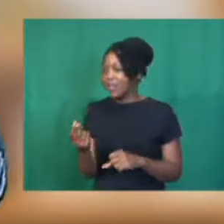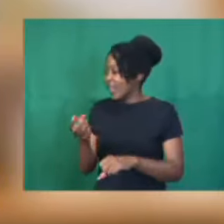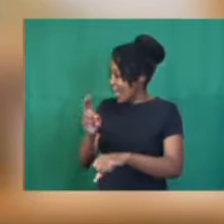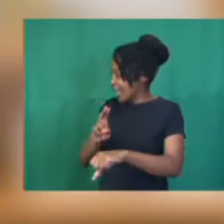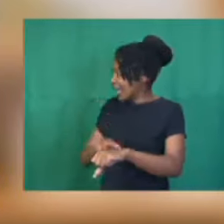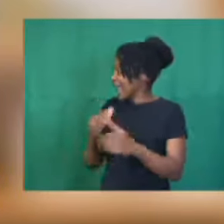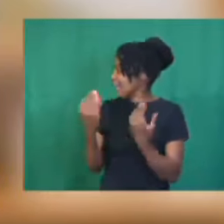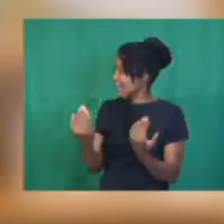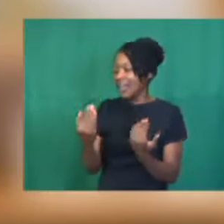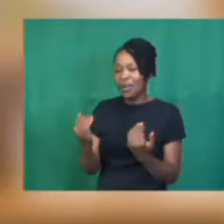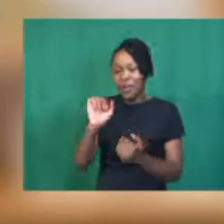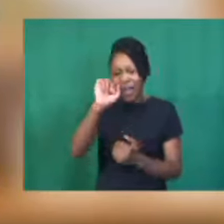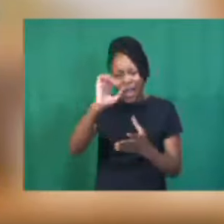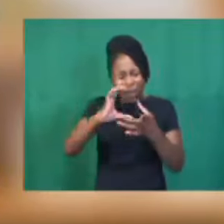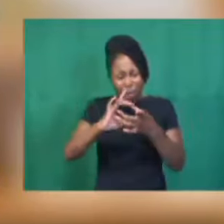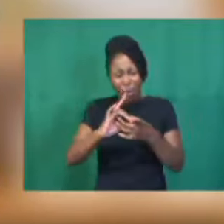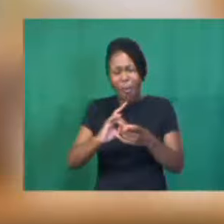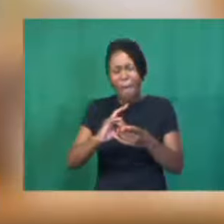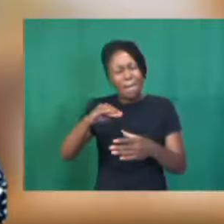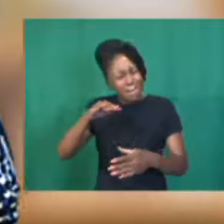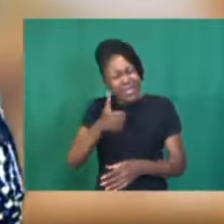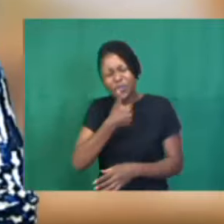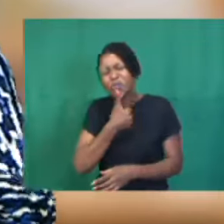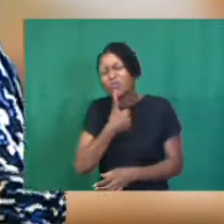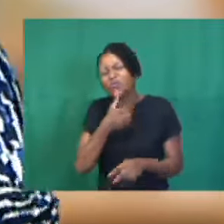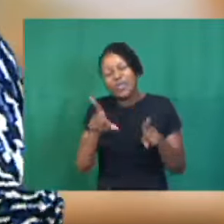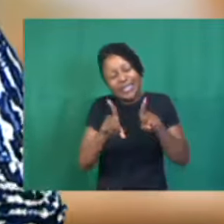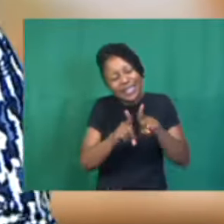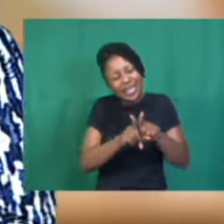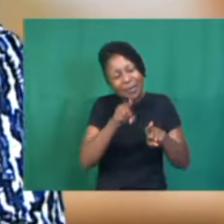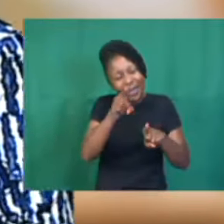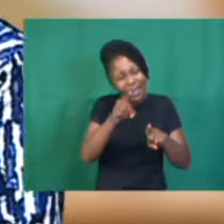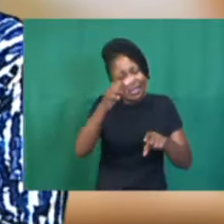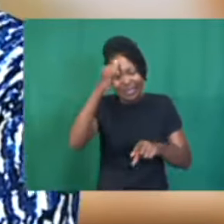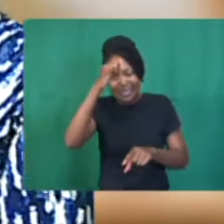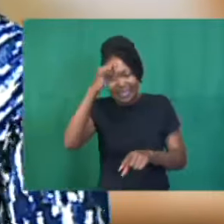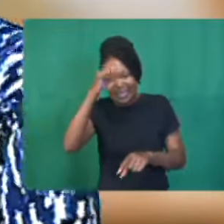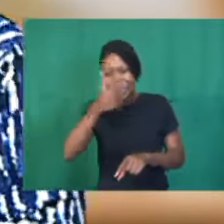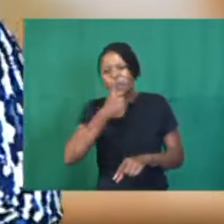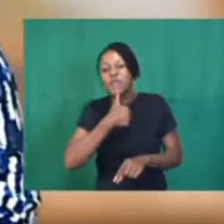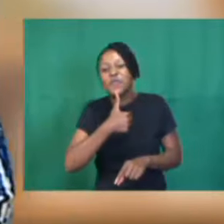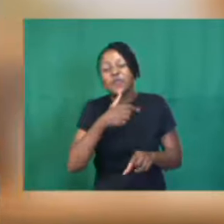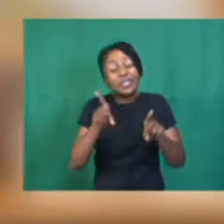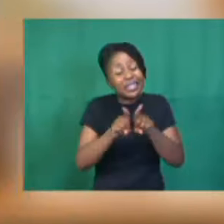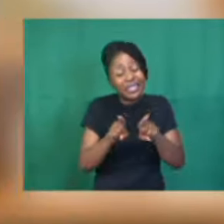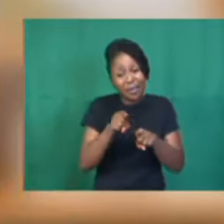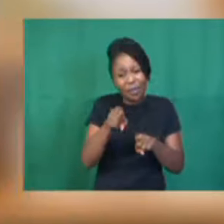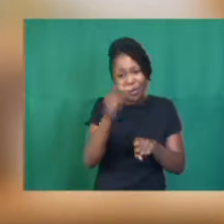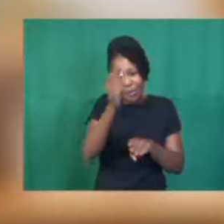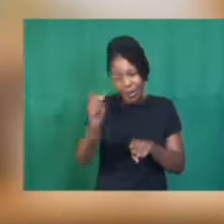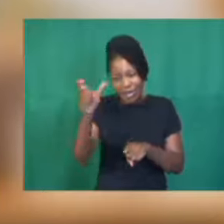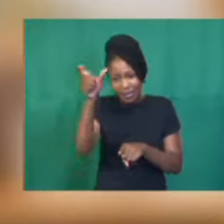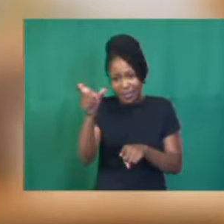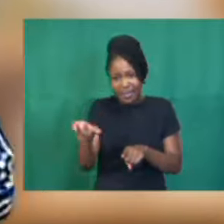your writing you employ such skills, such techniques as this writer has employed